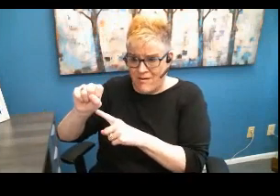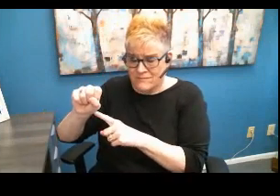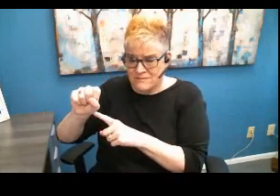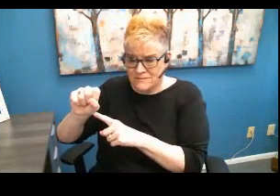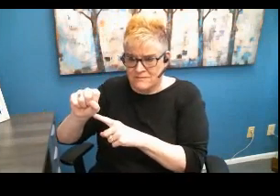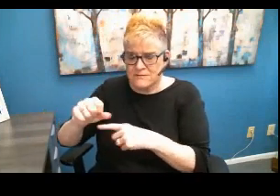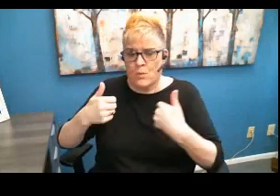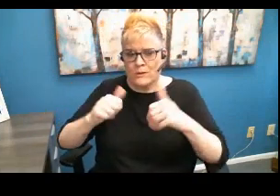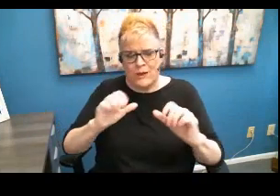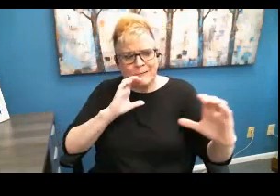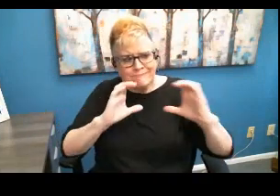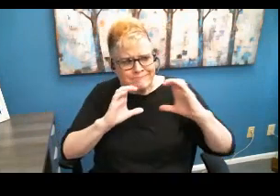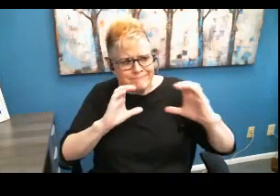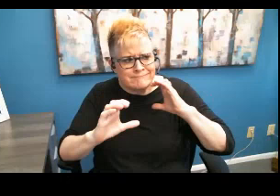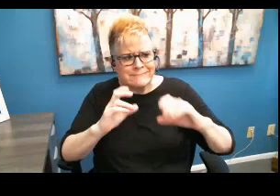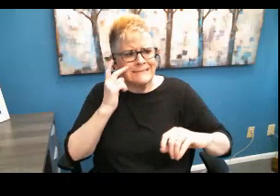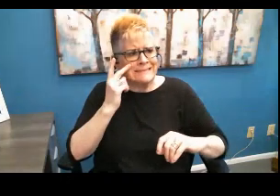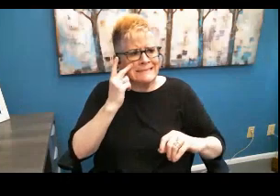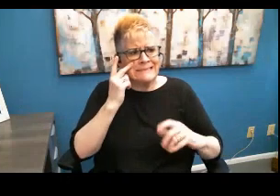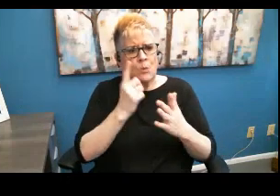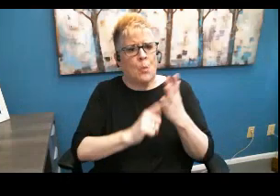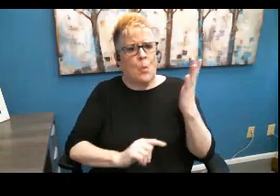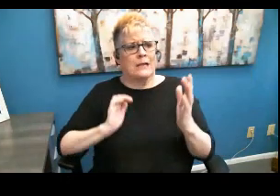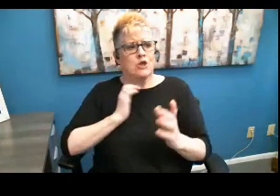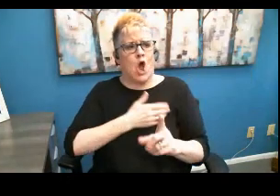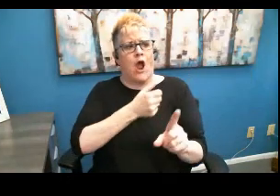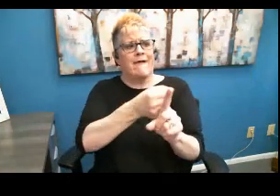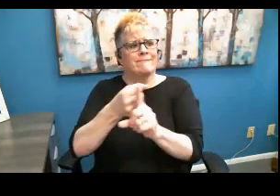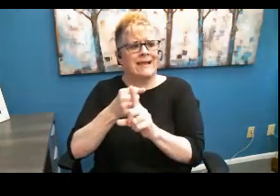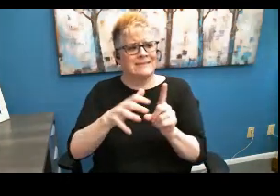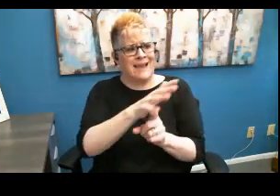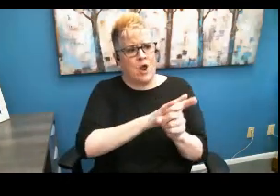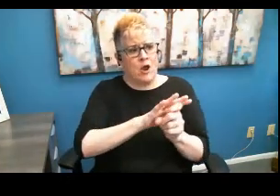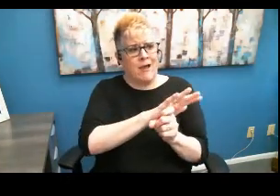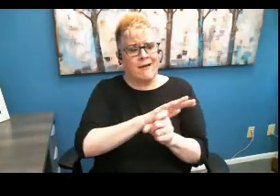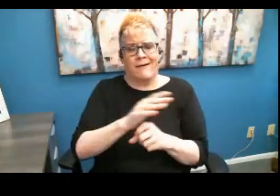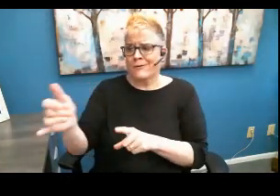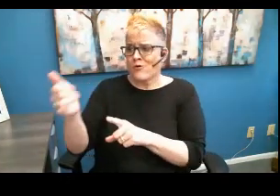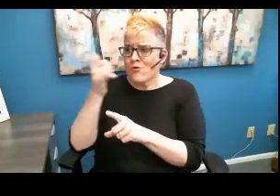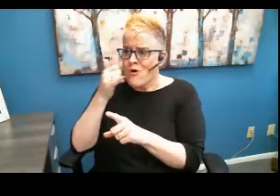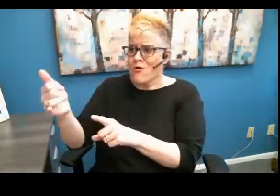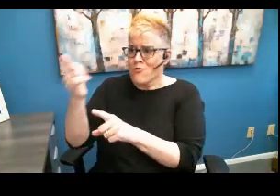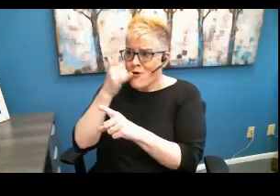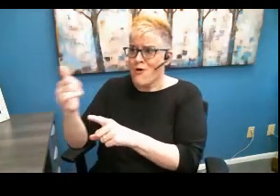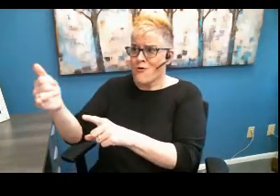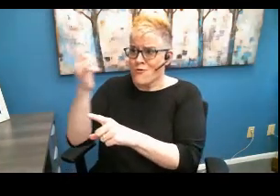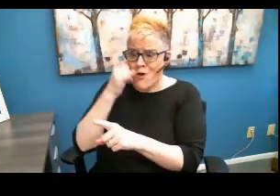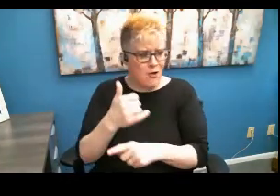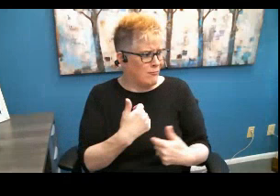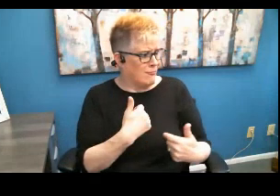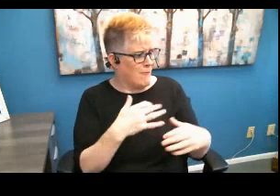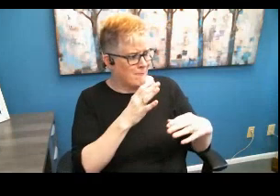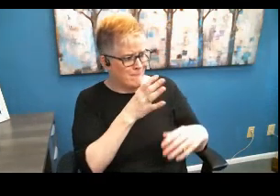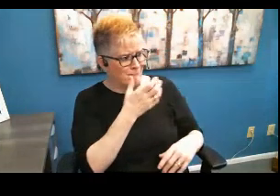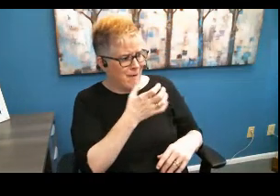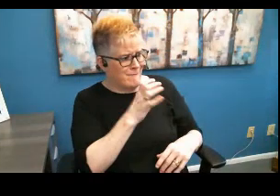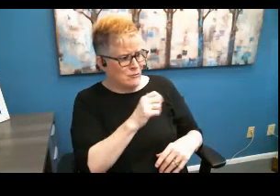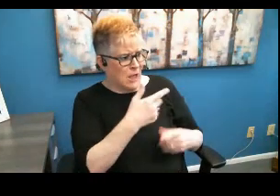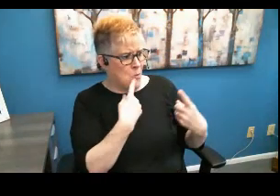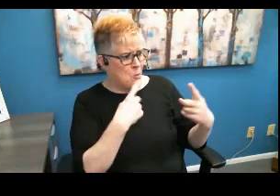to identify the scope of the outage. We have our call centers, our customers are calling in and saying, hey, my furnace isn't working